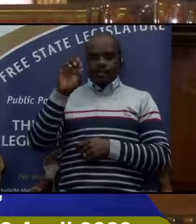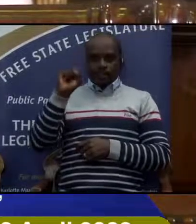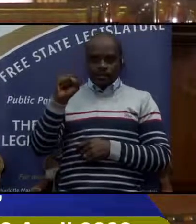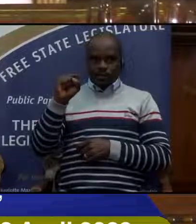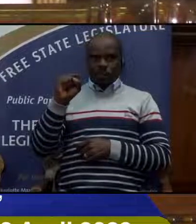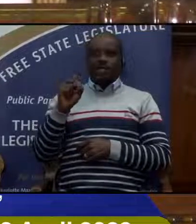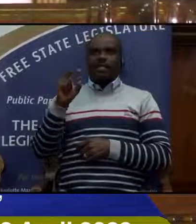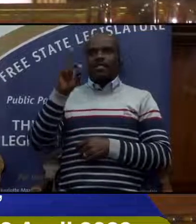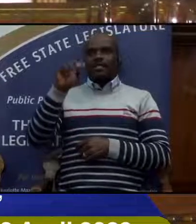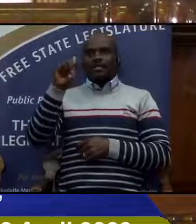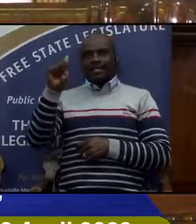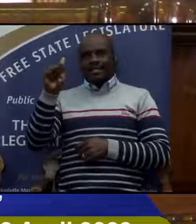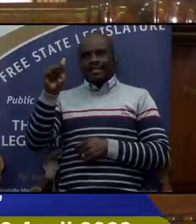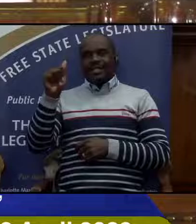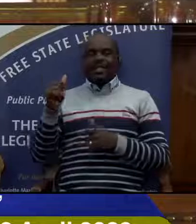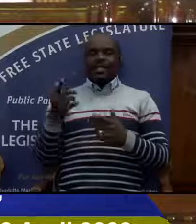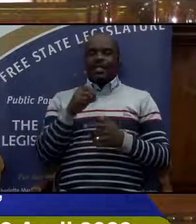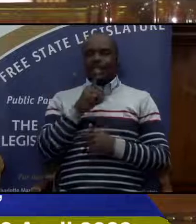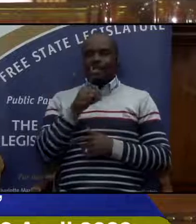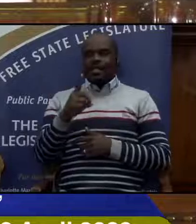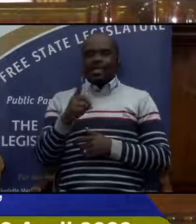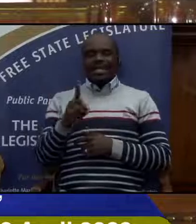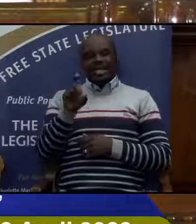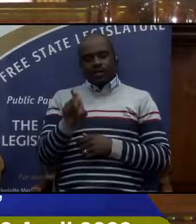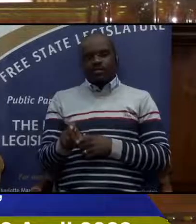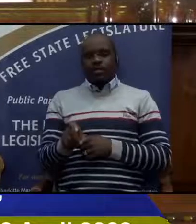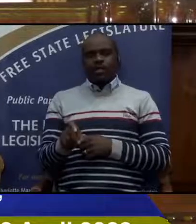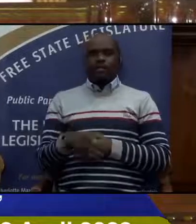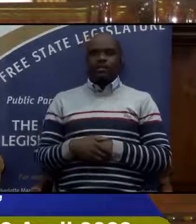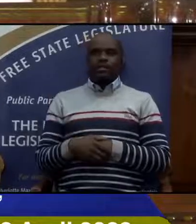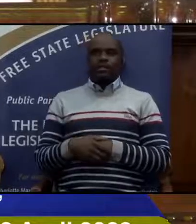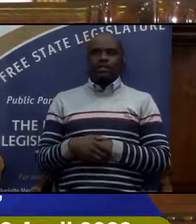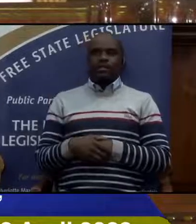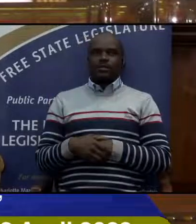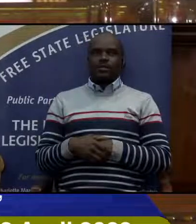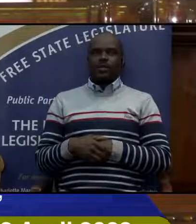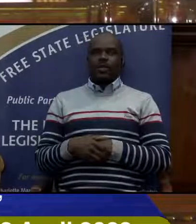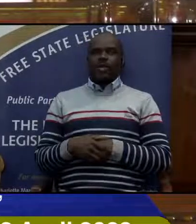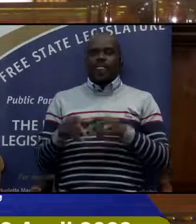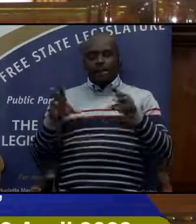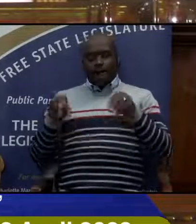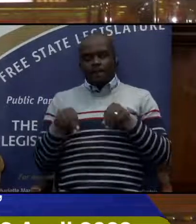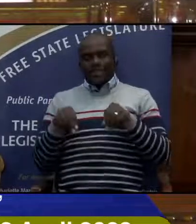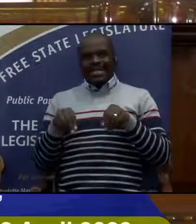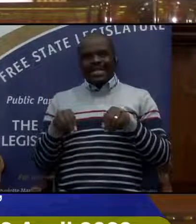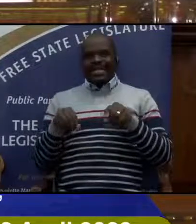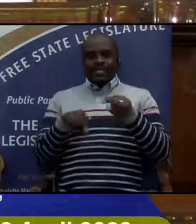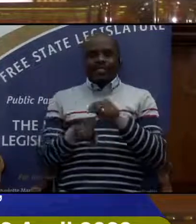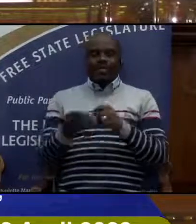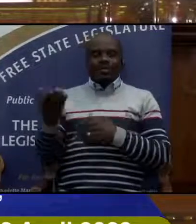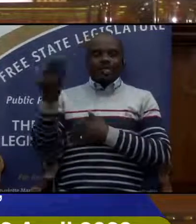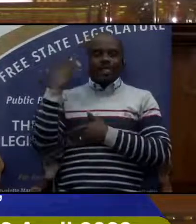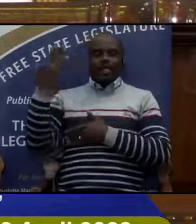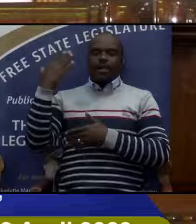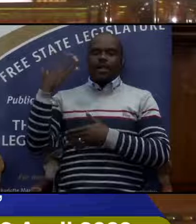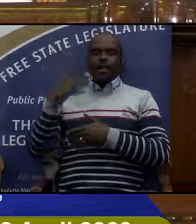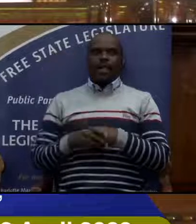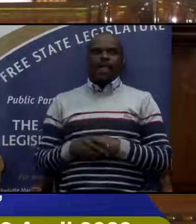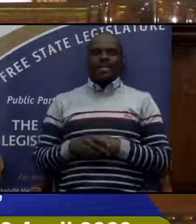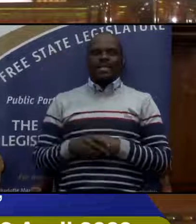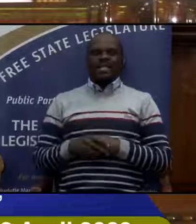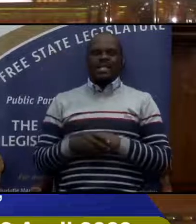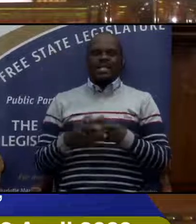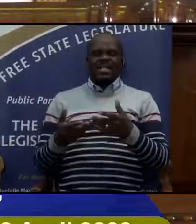we have always said that we must acknowledge our past and work together as a nation to take joint